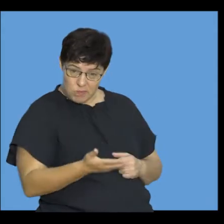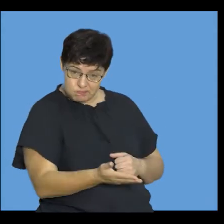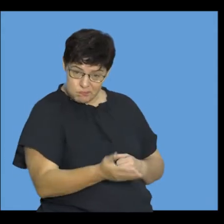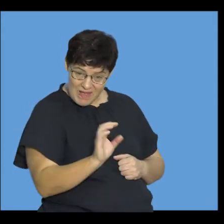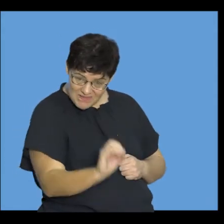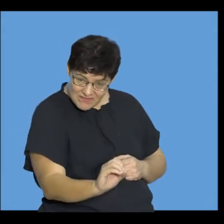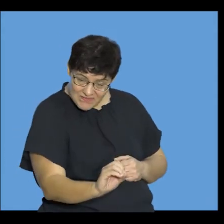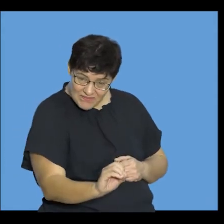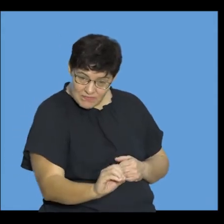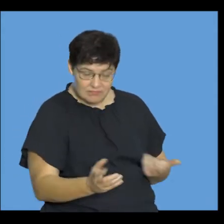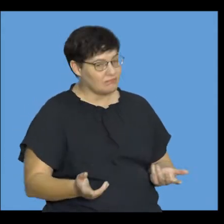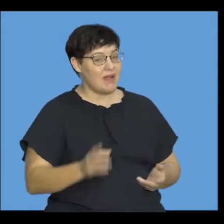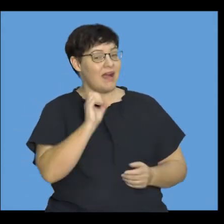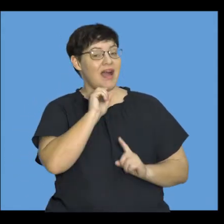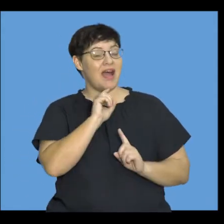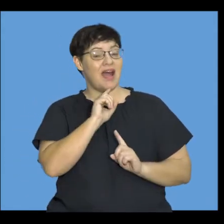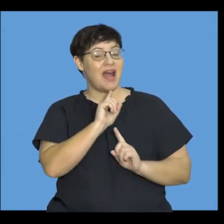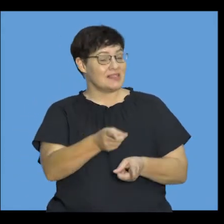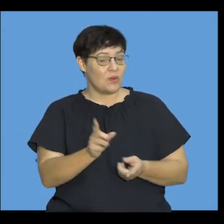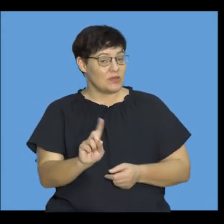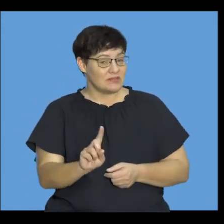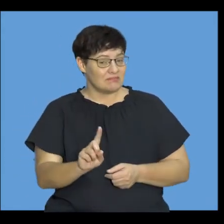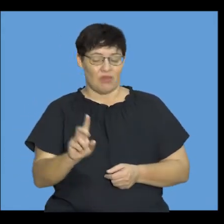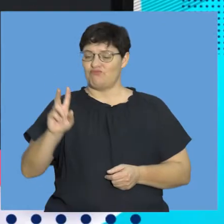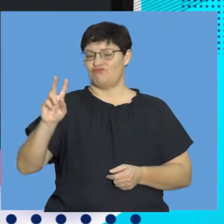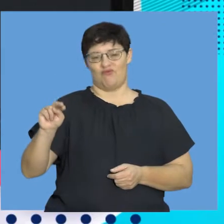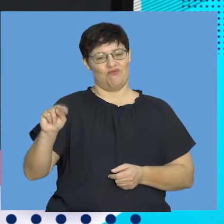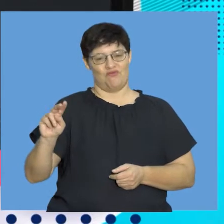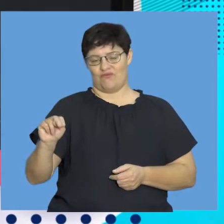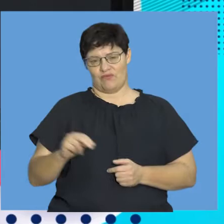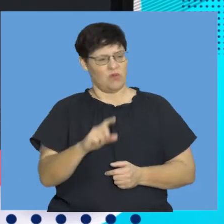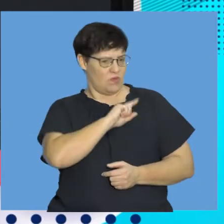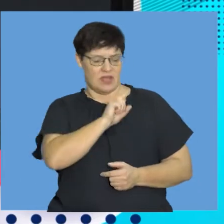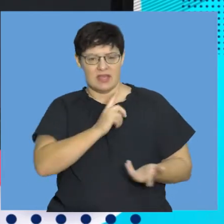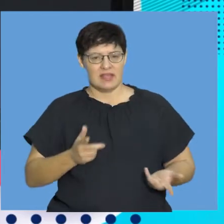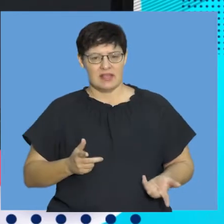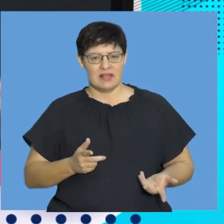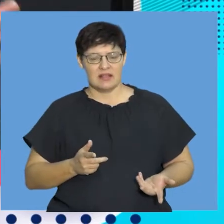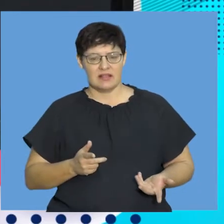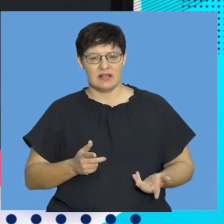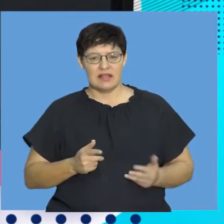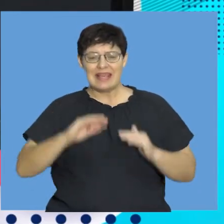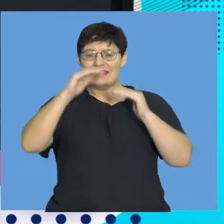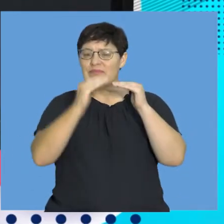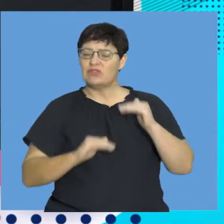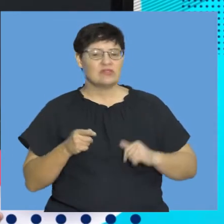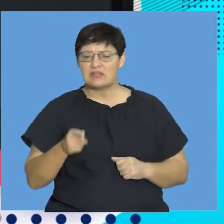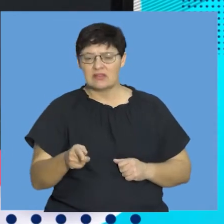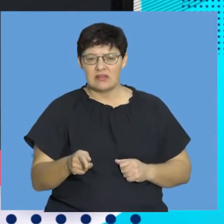budget? And the answer is an emphatic no. Why? Because